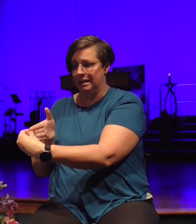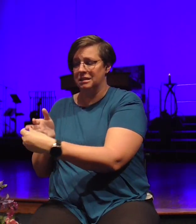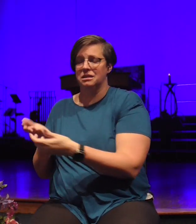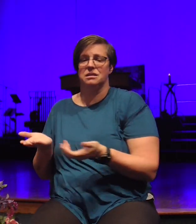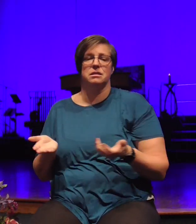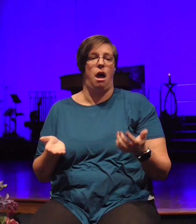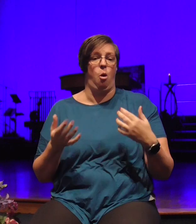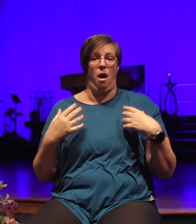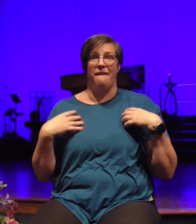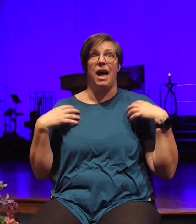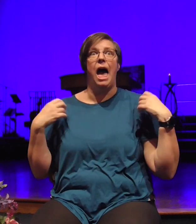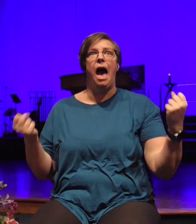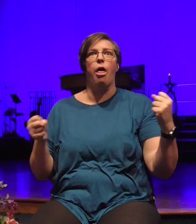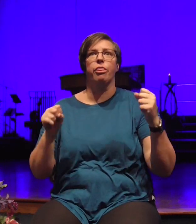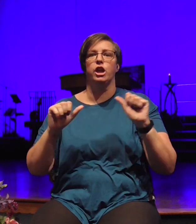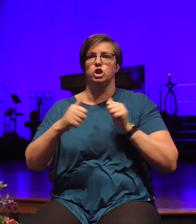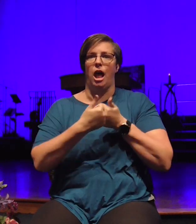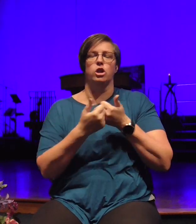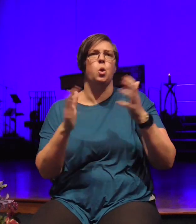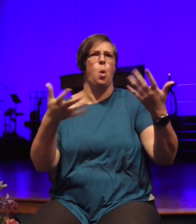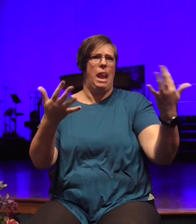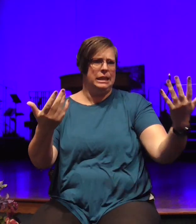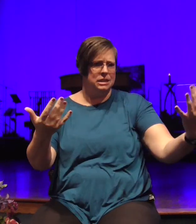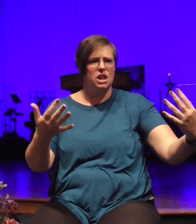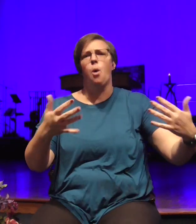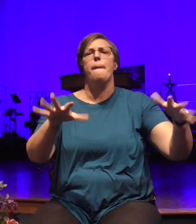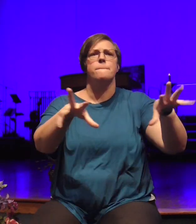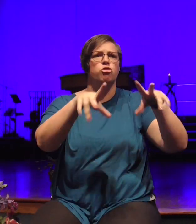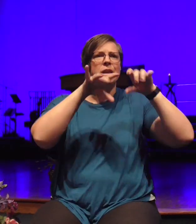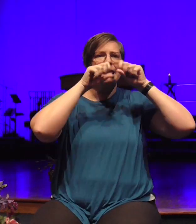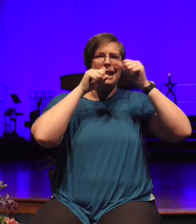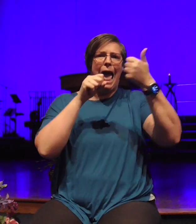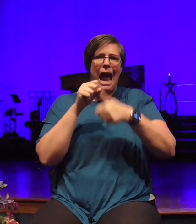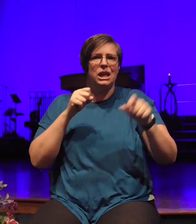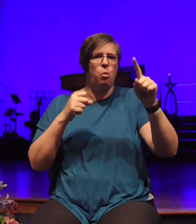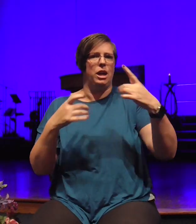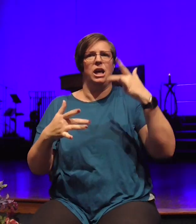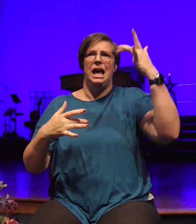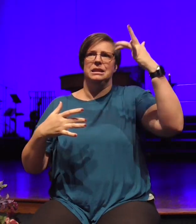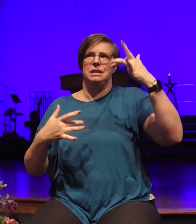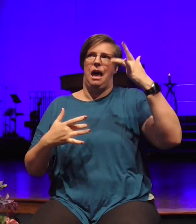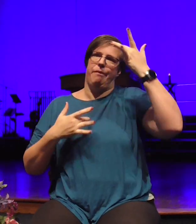challenge, let's breathe in anyone who is experiencing a health challenge right now.